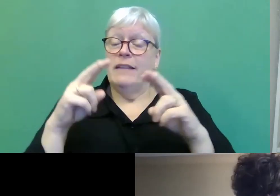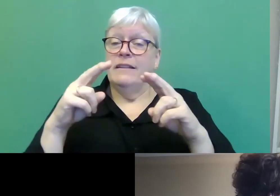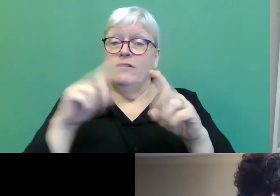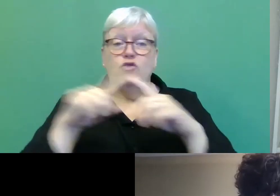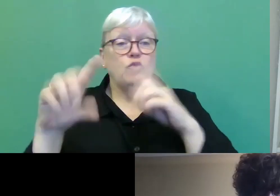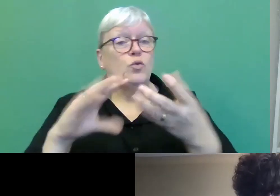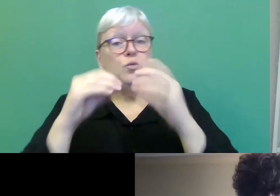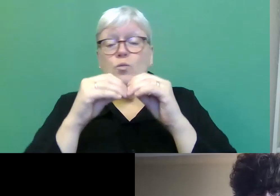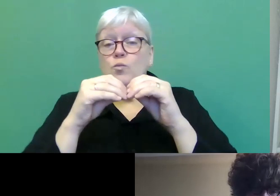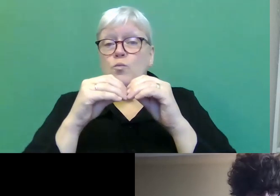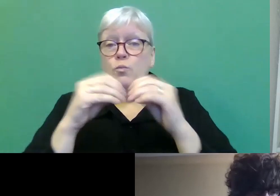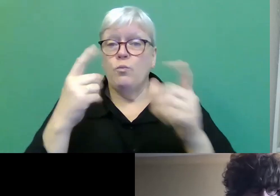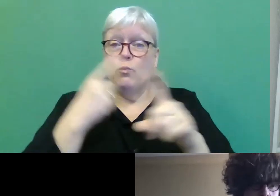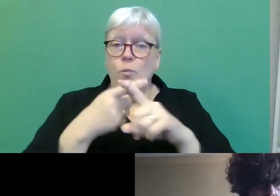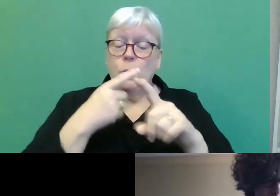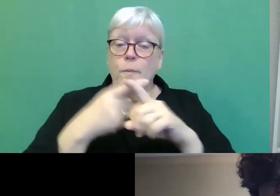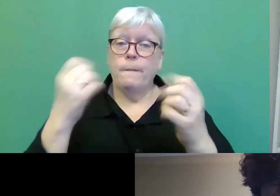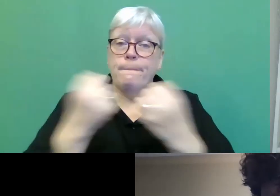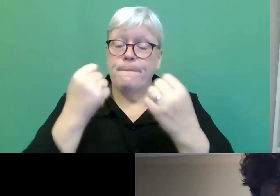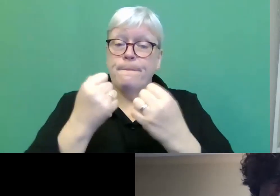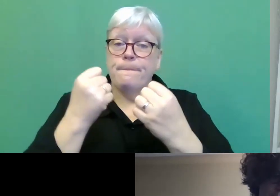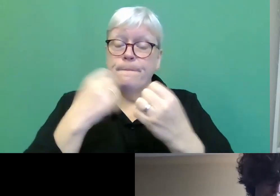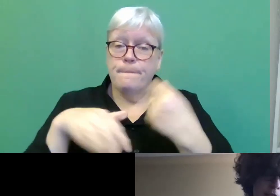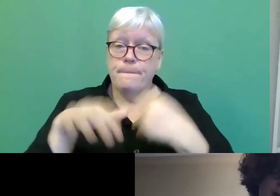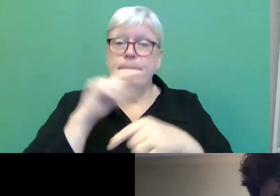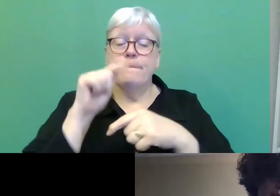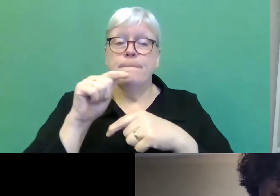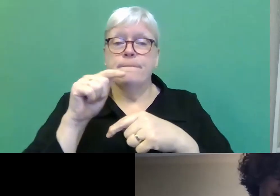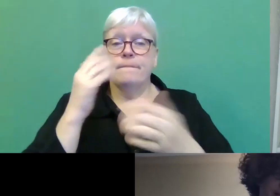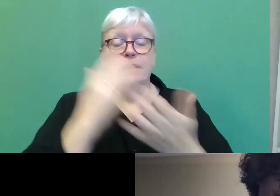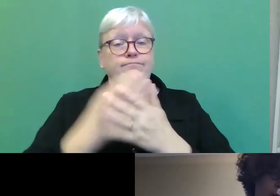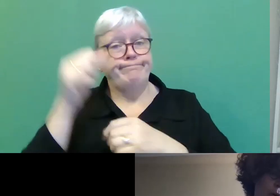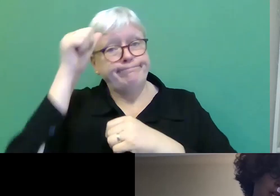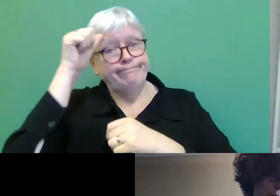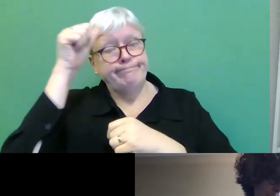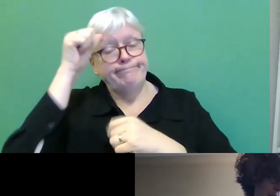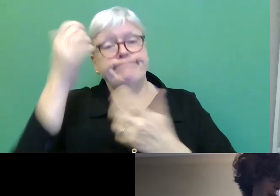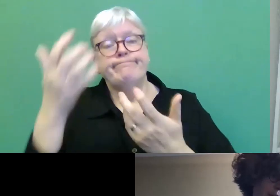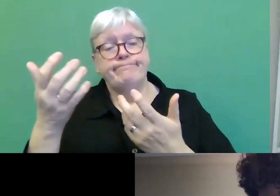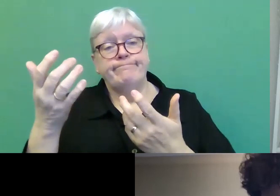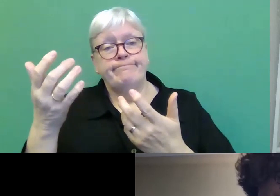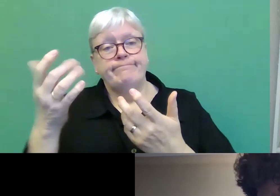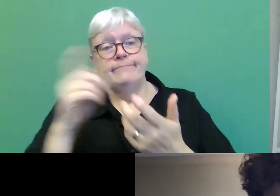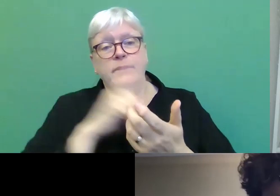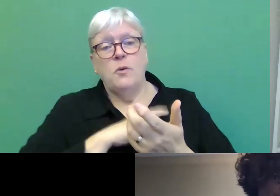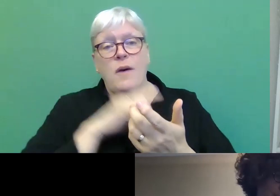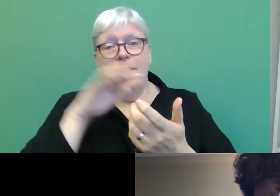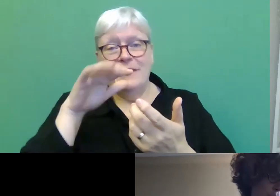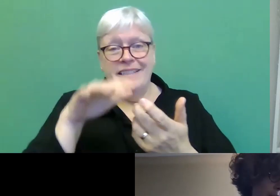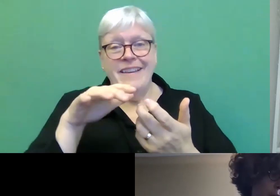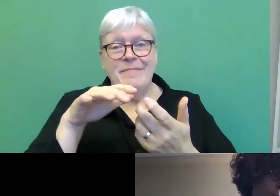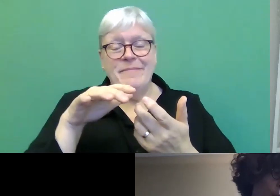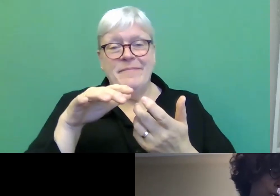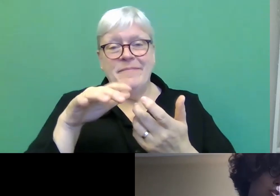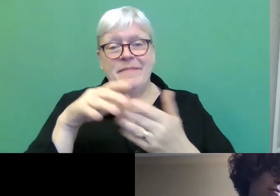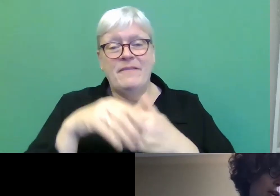But just being so conscious of the fact that the reason that I was there was a friend would invite me to be part of this